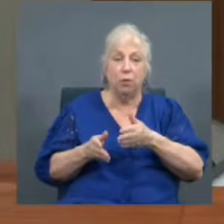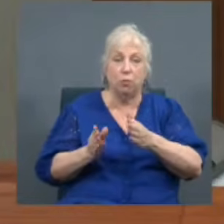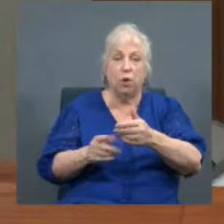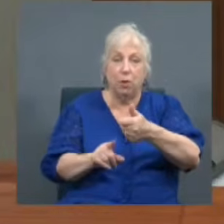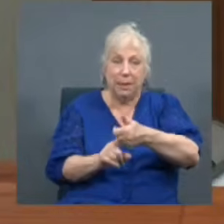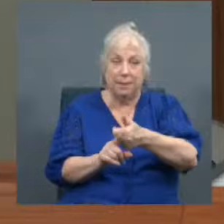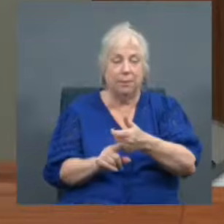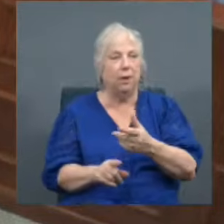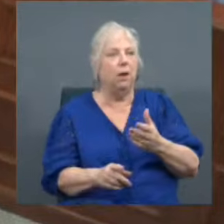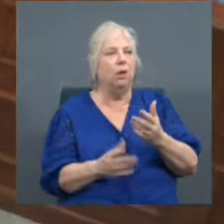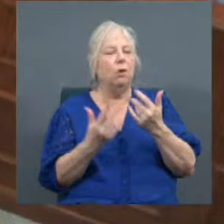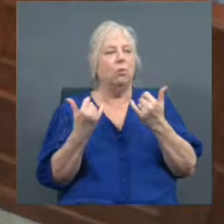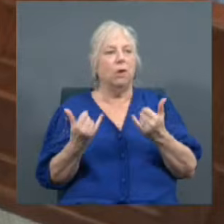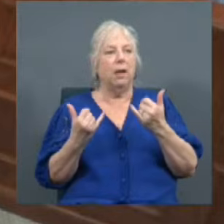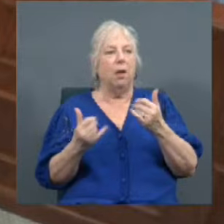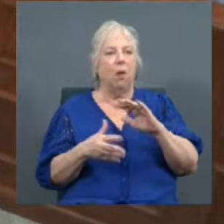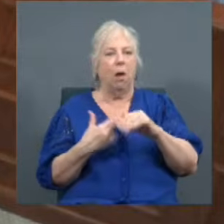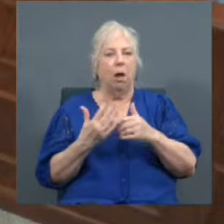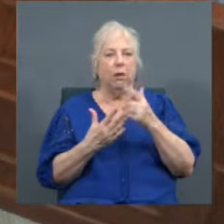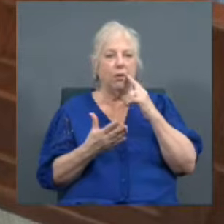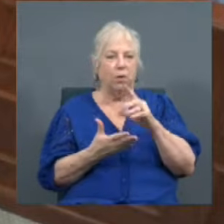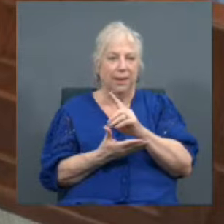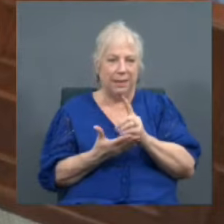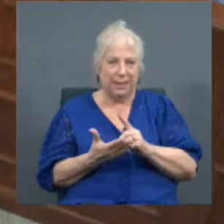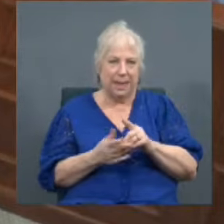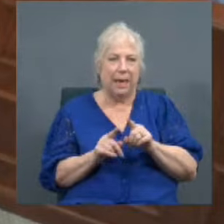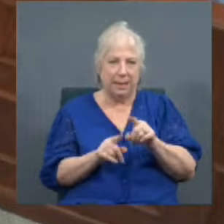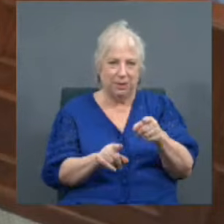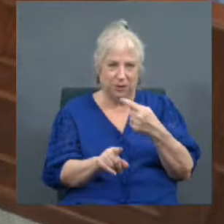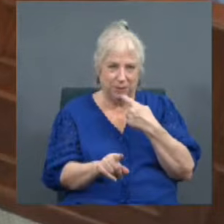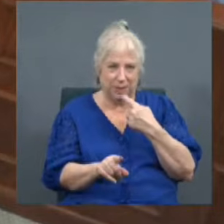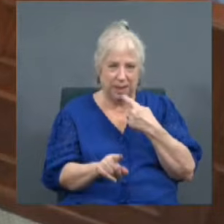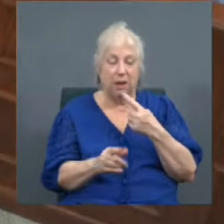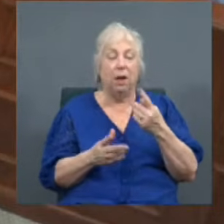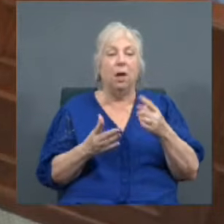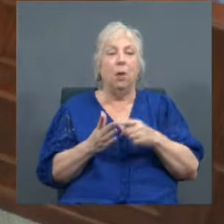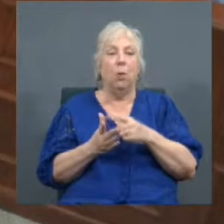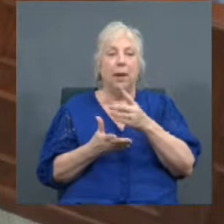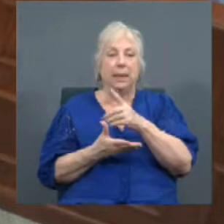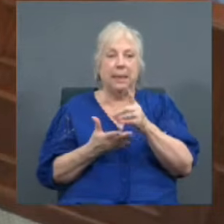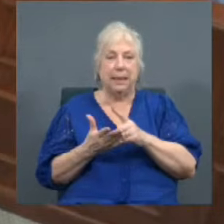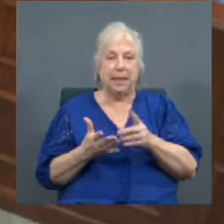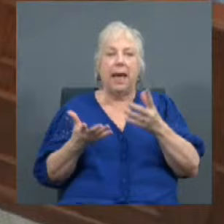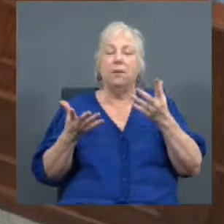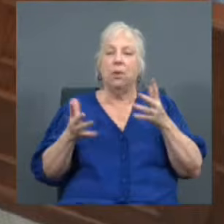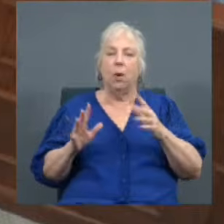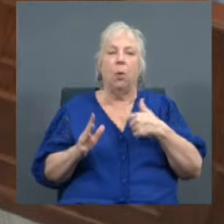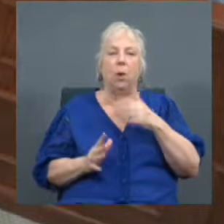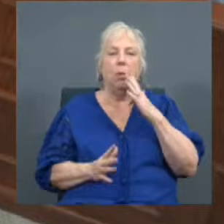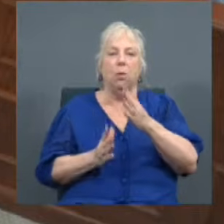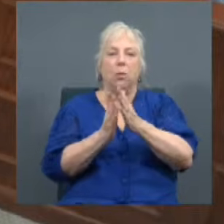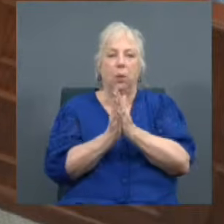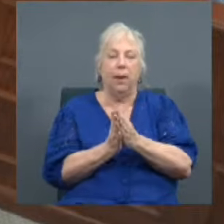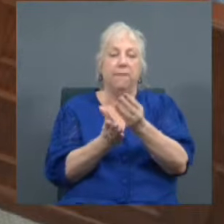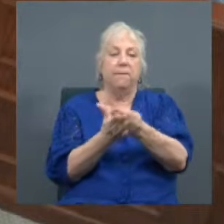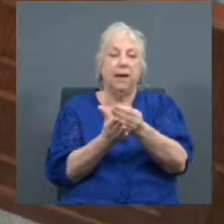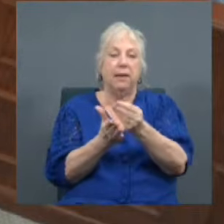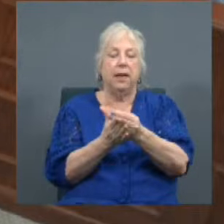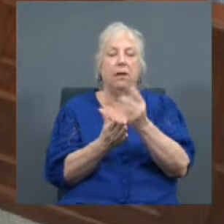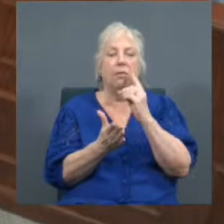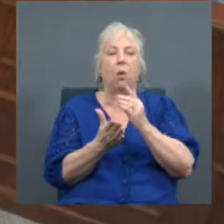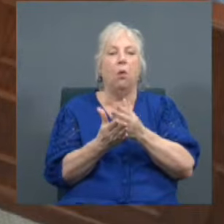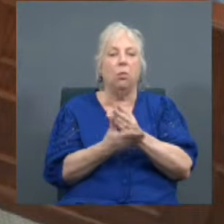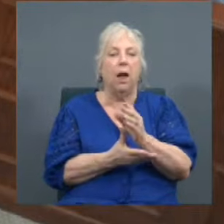So right now, all this is for the design, as you said. Once it's designed, we'll request for funding for